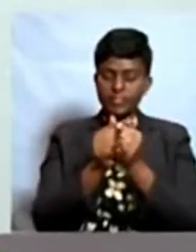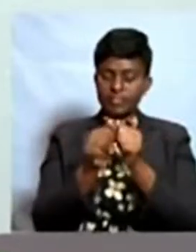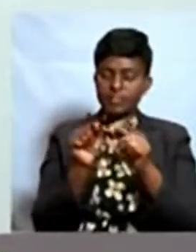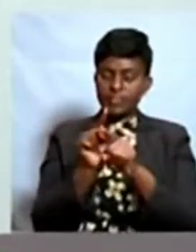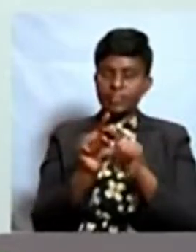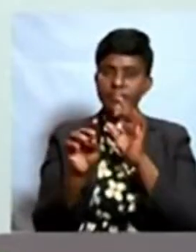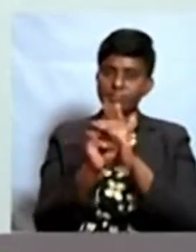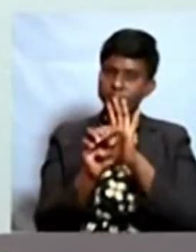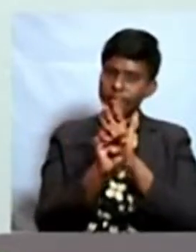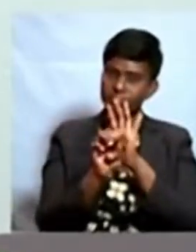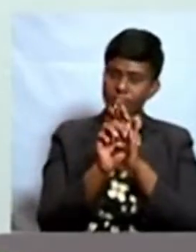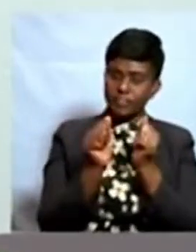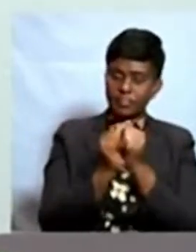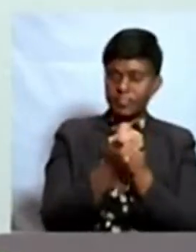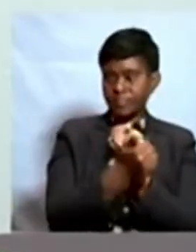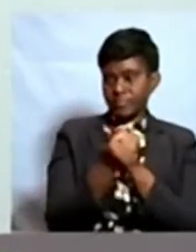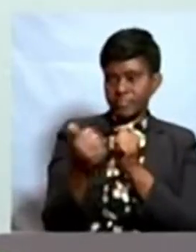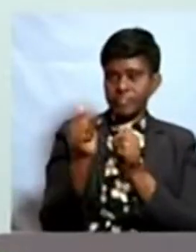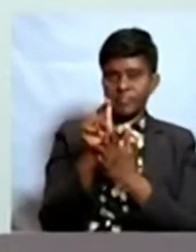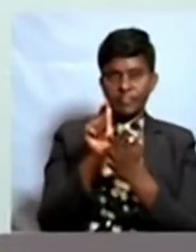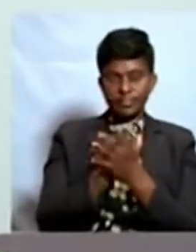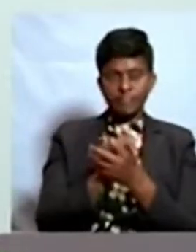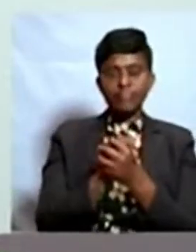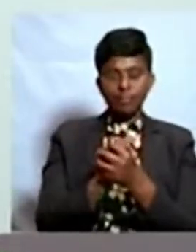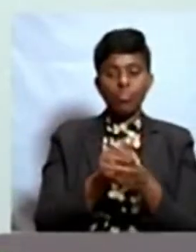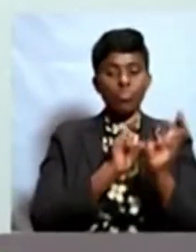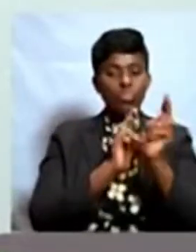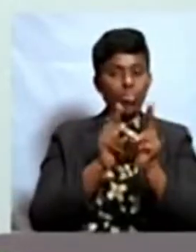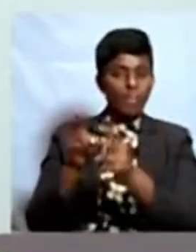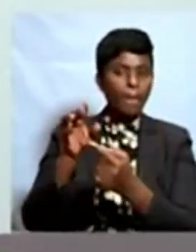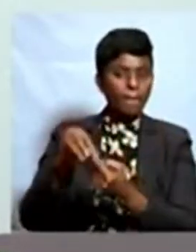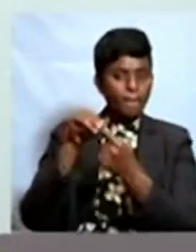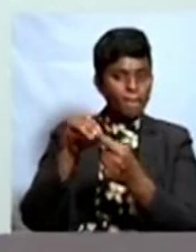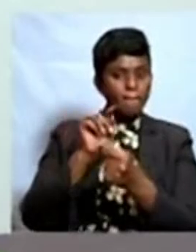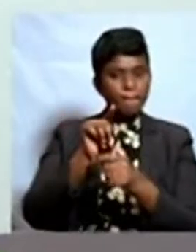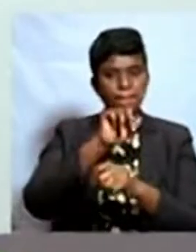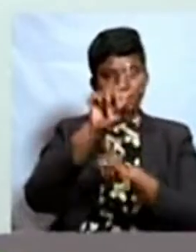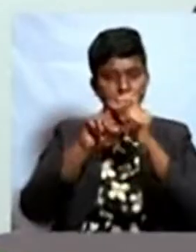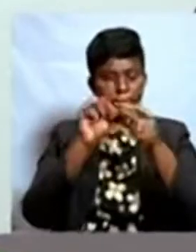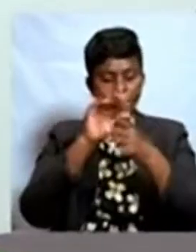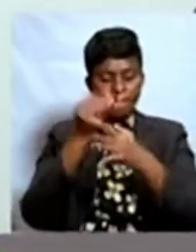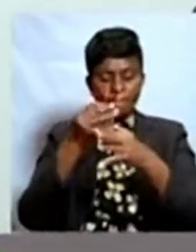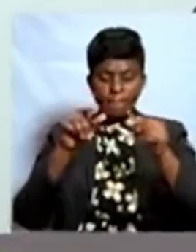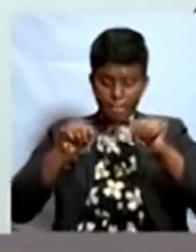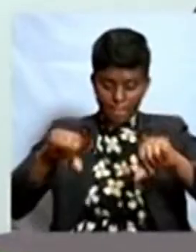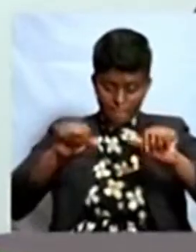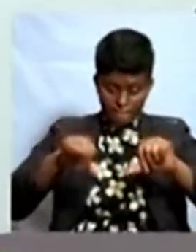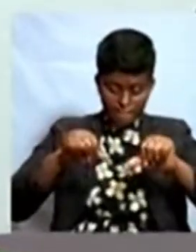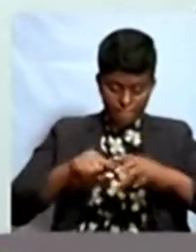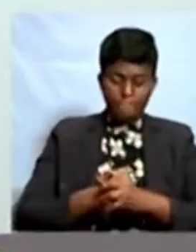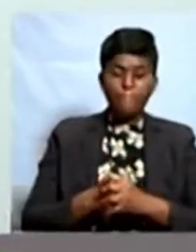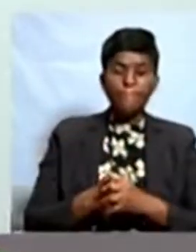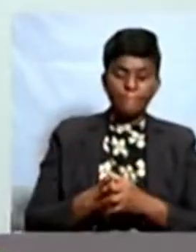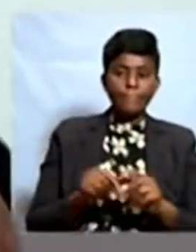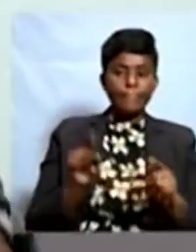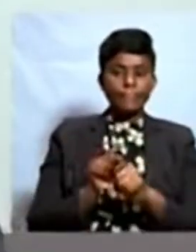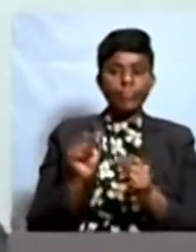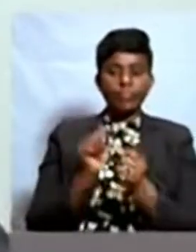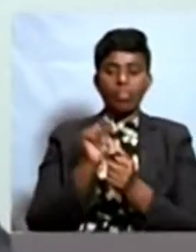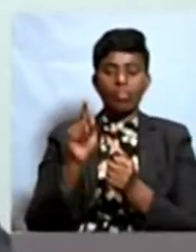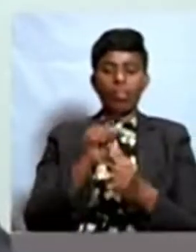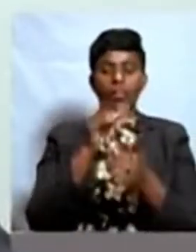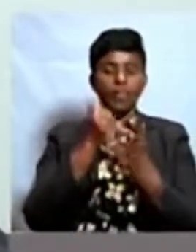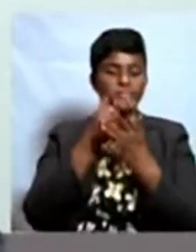like the other bill, answer to specific protocol questions of the audit. And in terms of